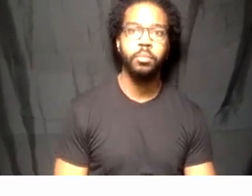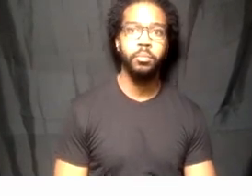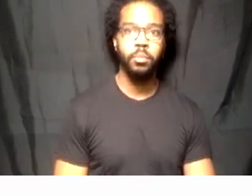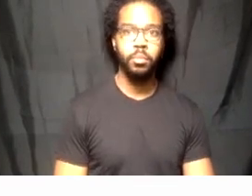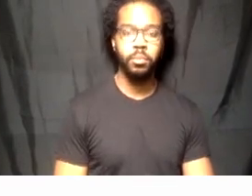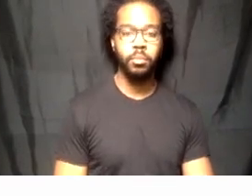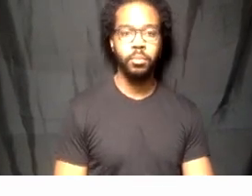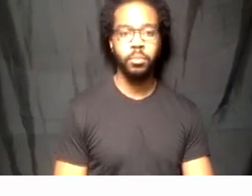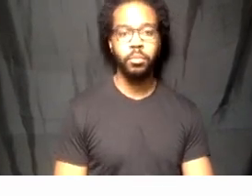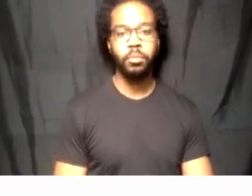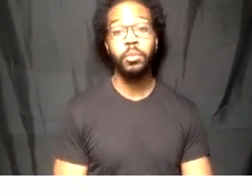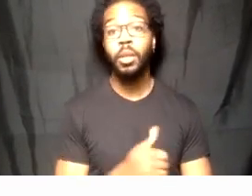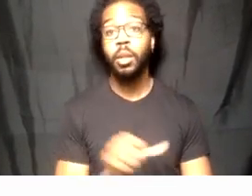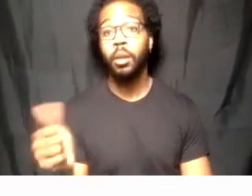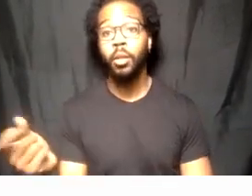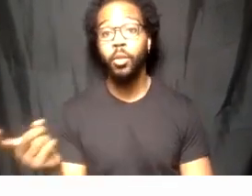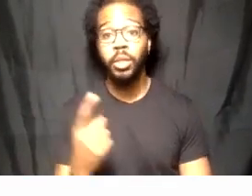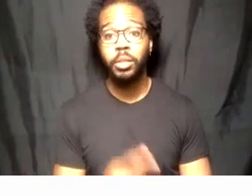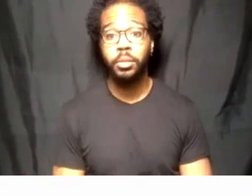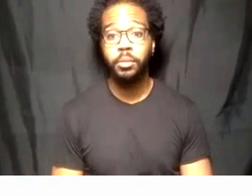Are there any other questions?